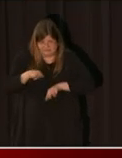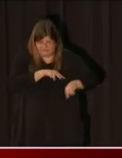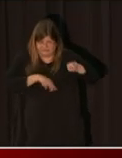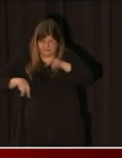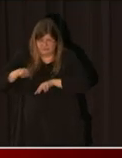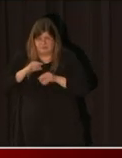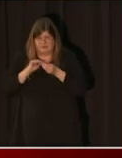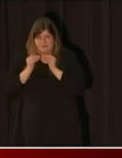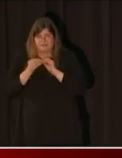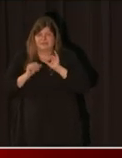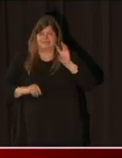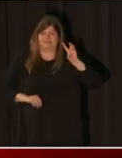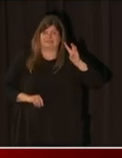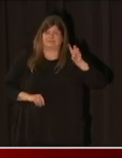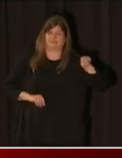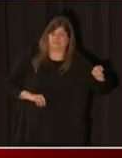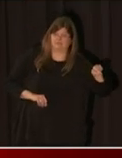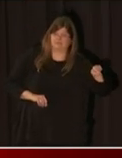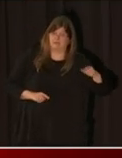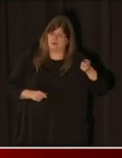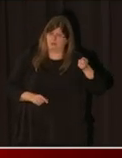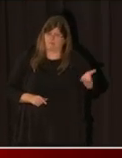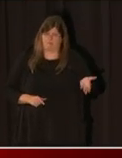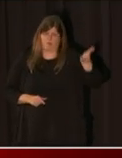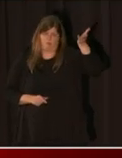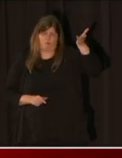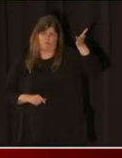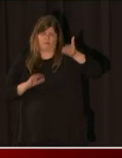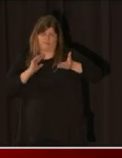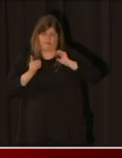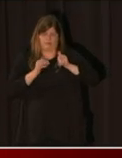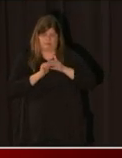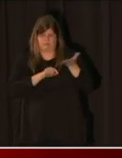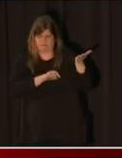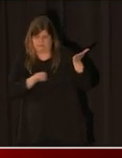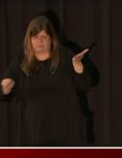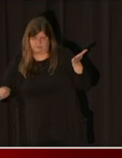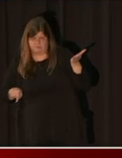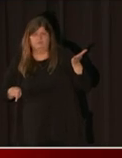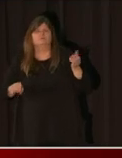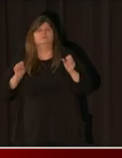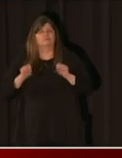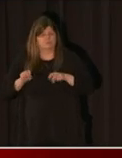up from the other districts. And so as a result of that, I have shifted